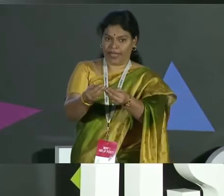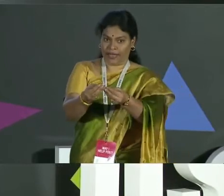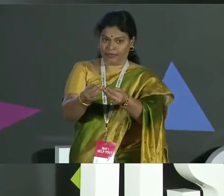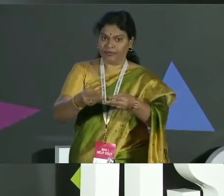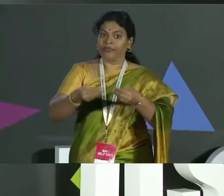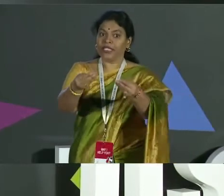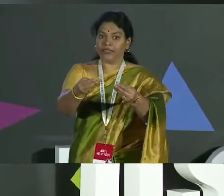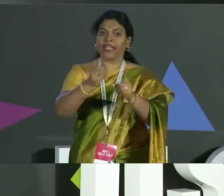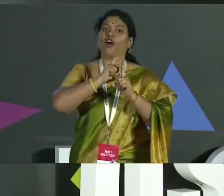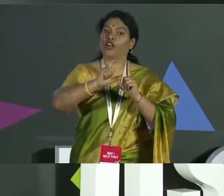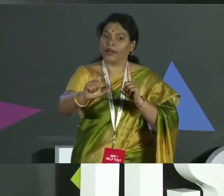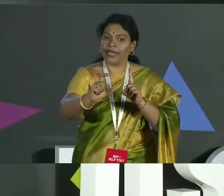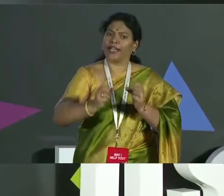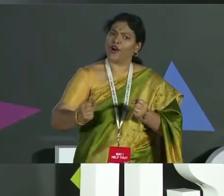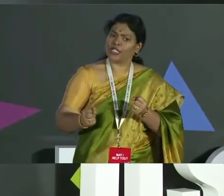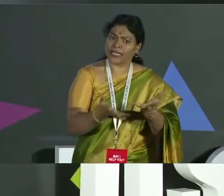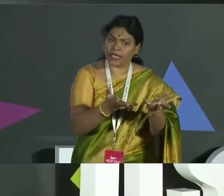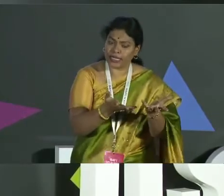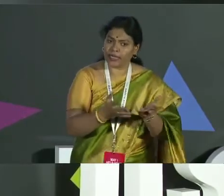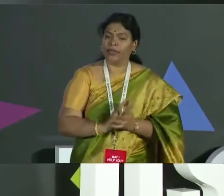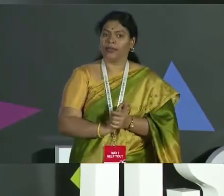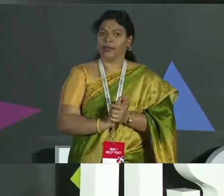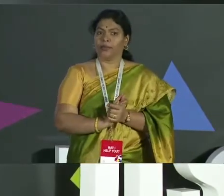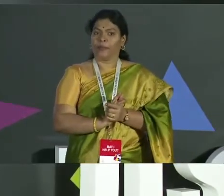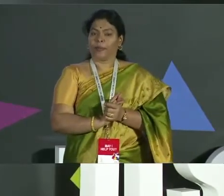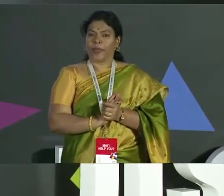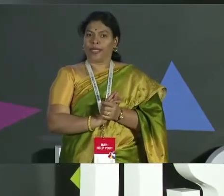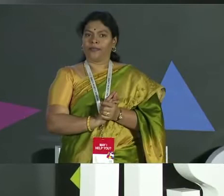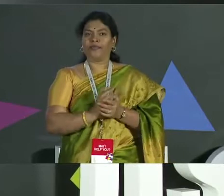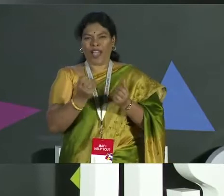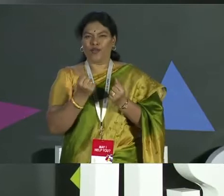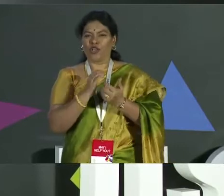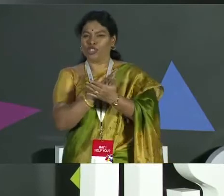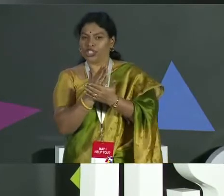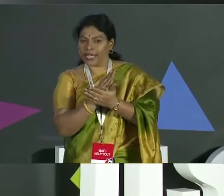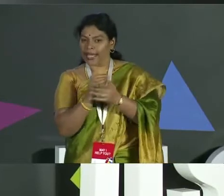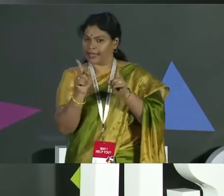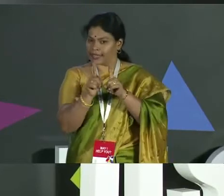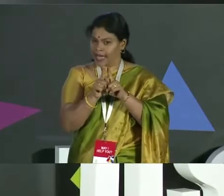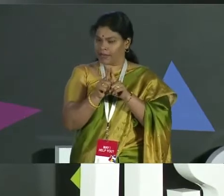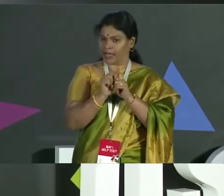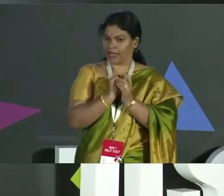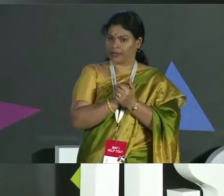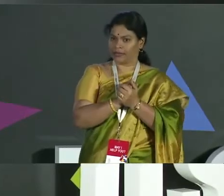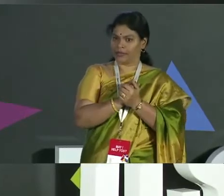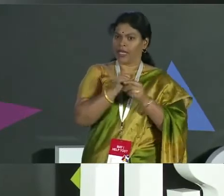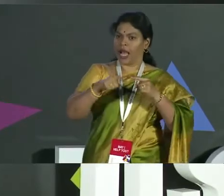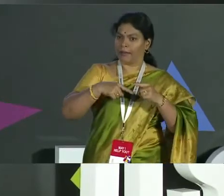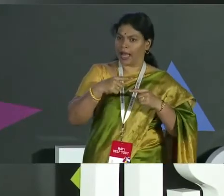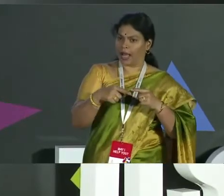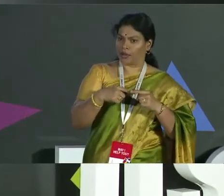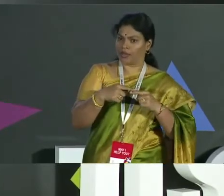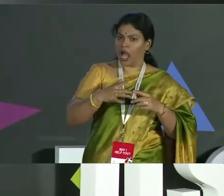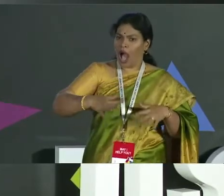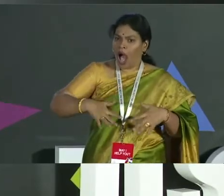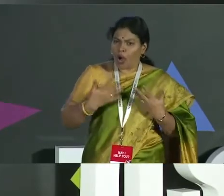of charity. And you had shared some very interesting insights. I just want you to share the same thing about how